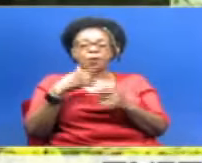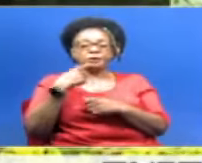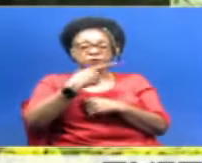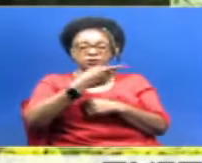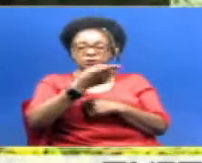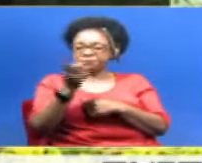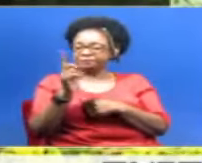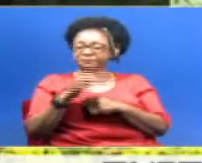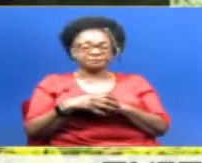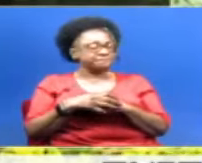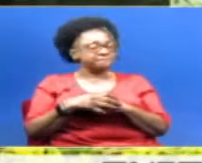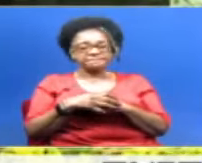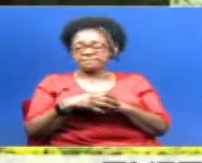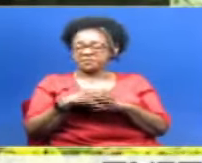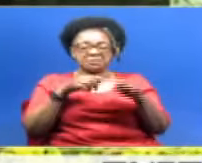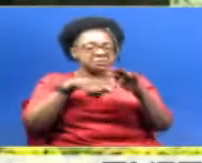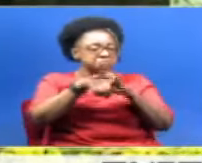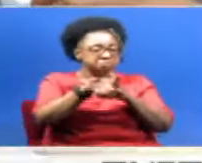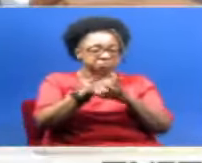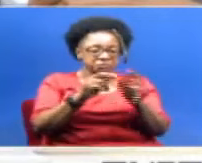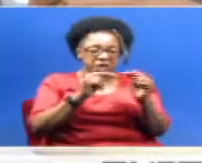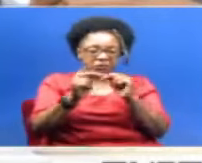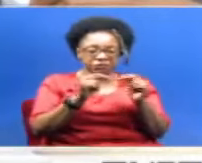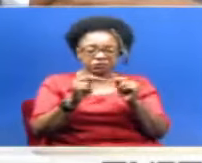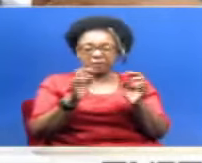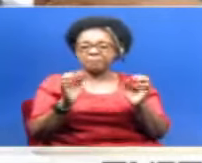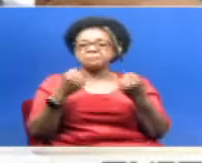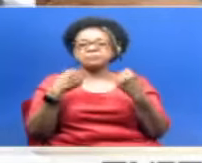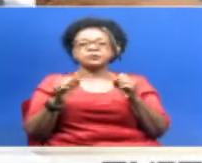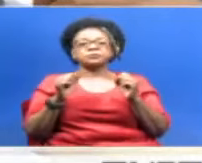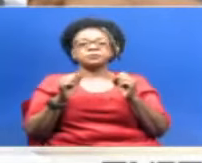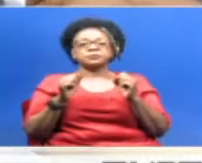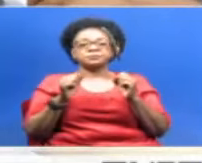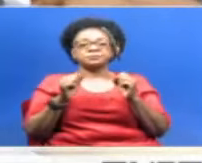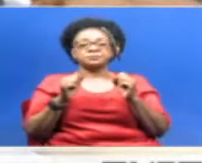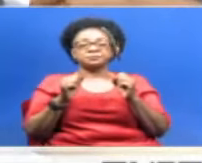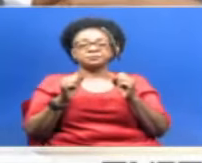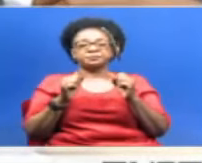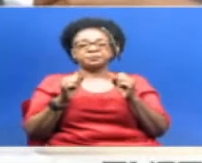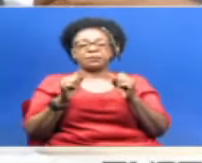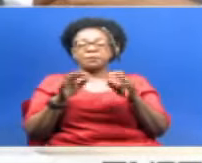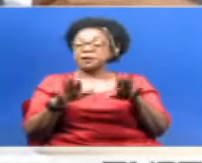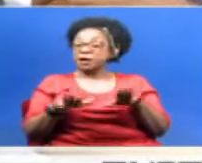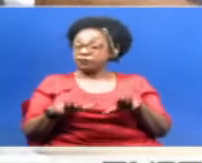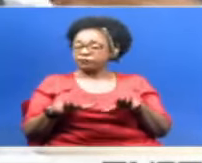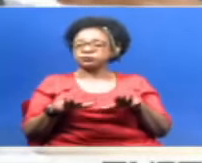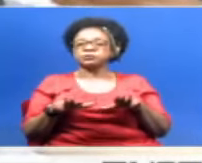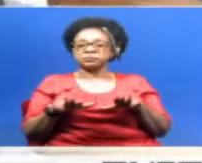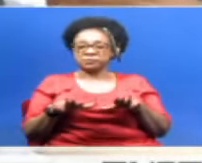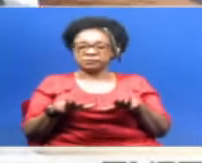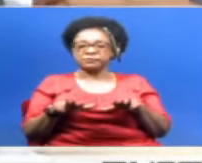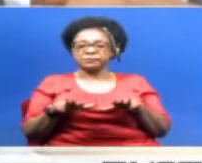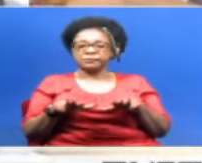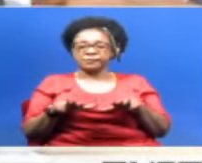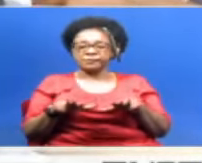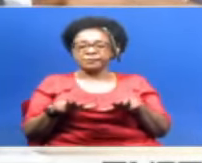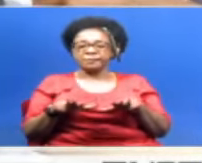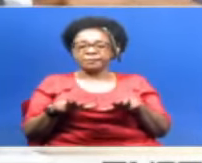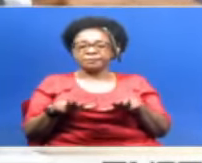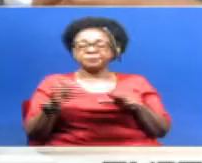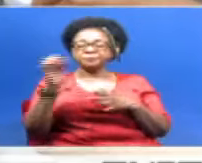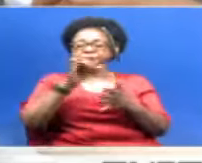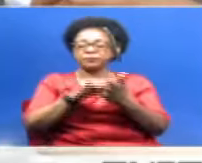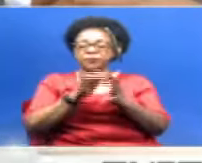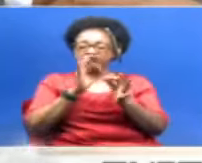be walking to those talks. Kindly be woke. Be woke. So that